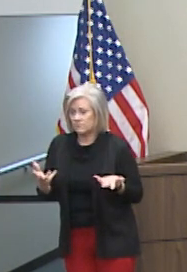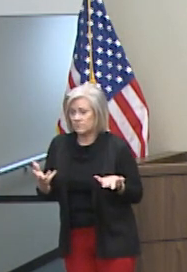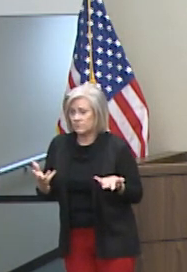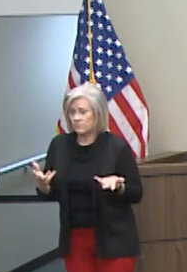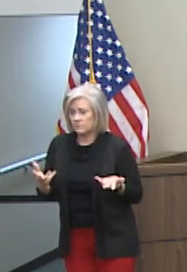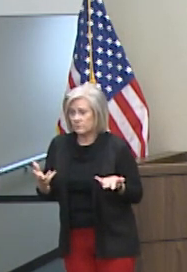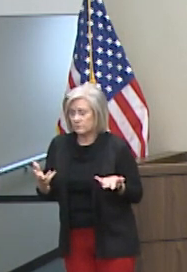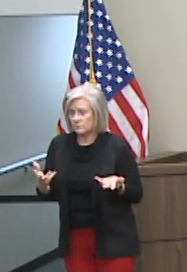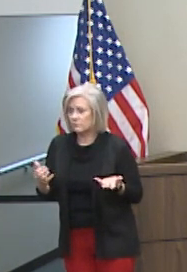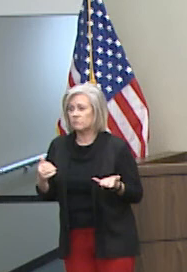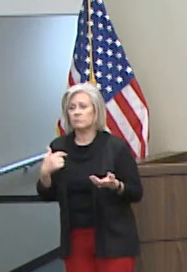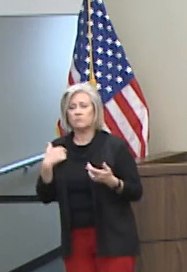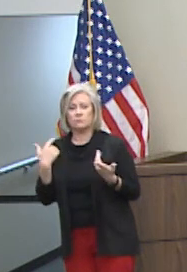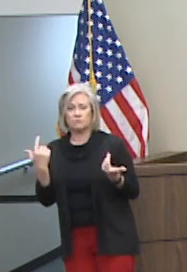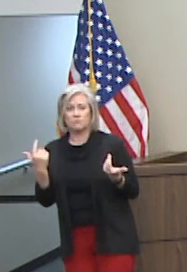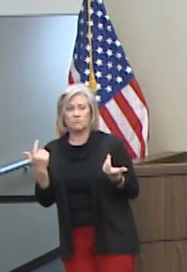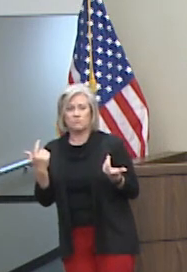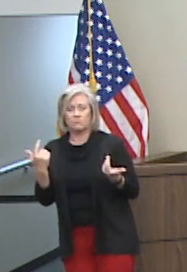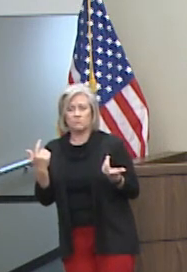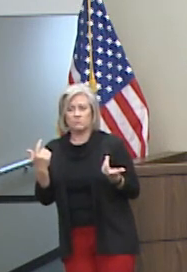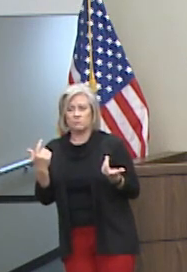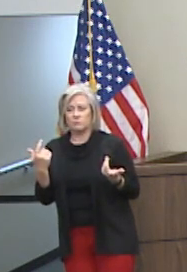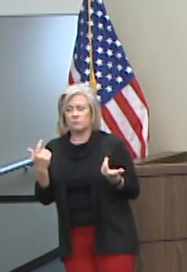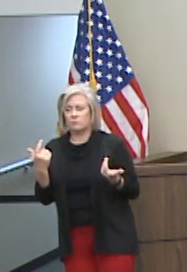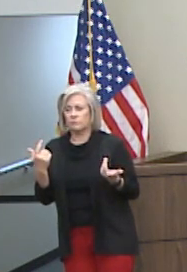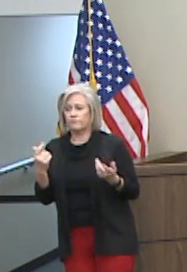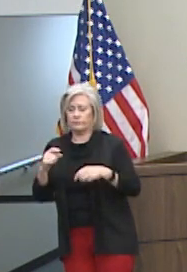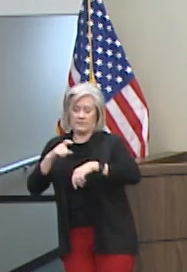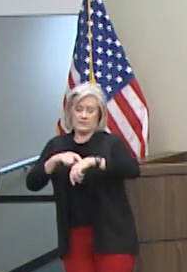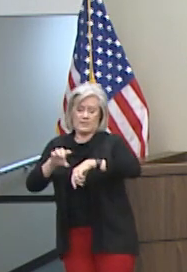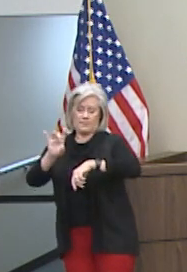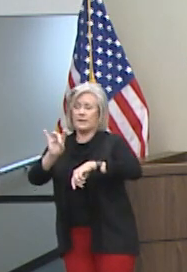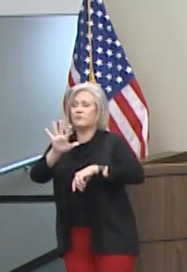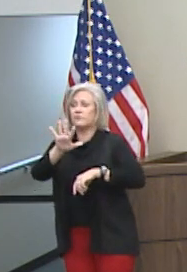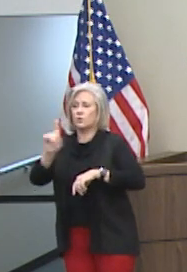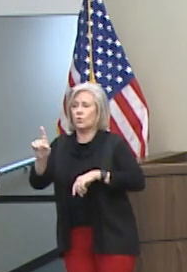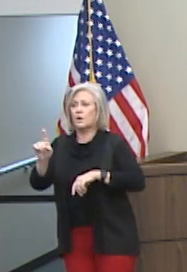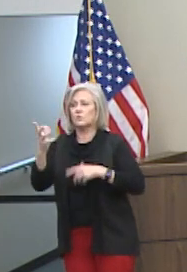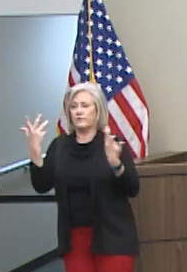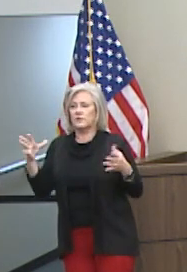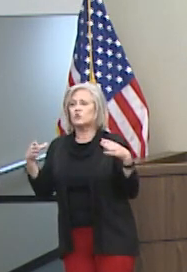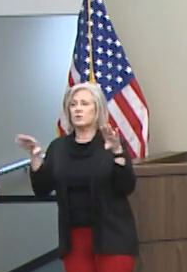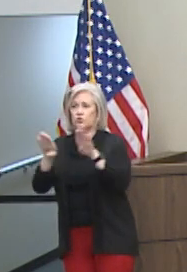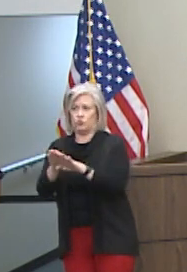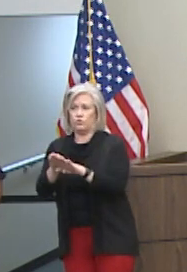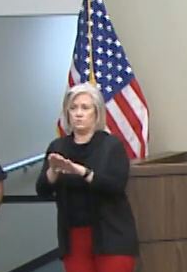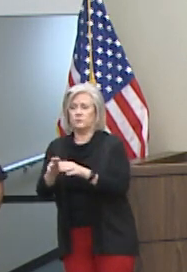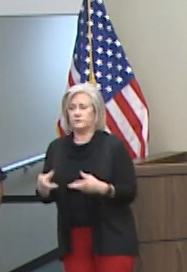Then hearing no objections at 8:51, we'll stand adjourned.